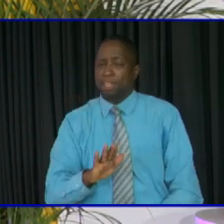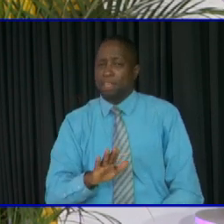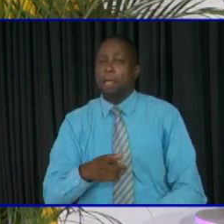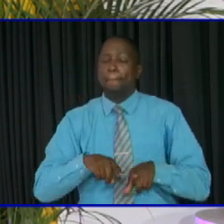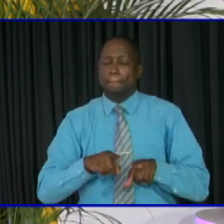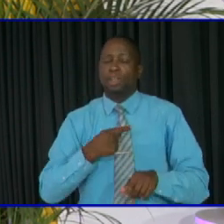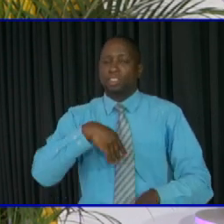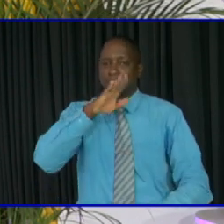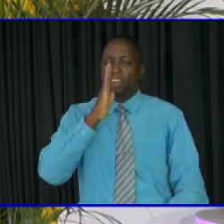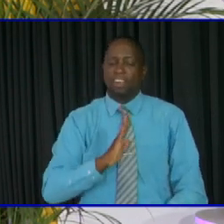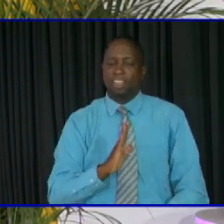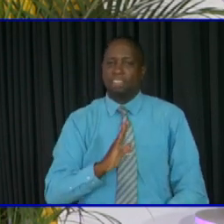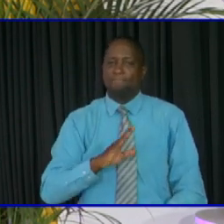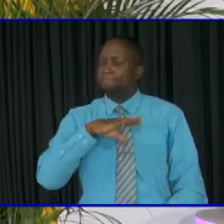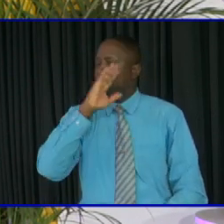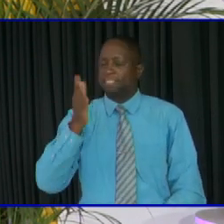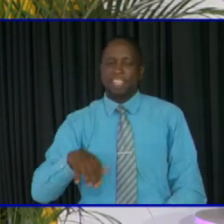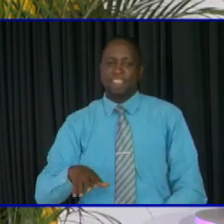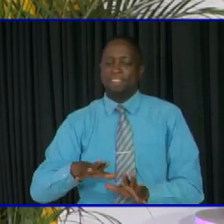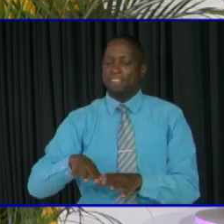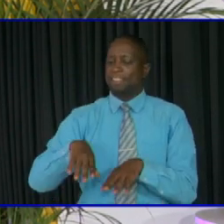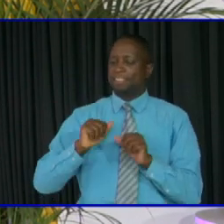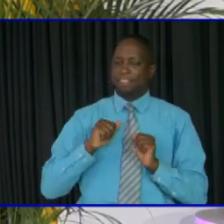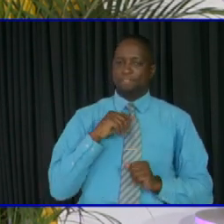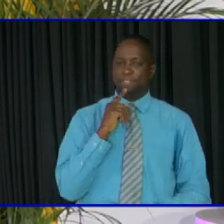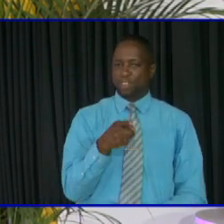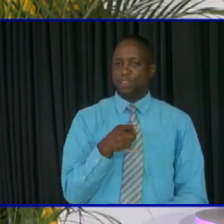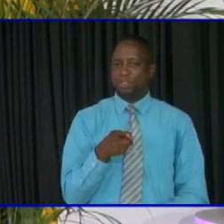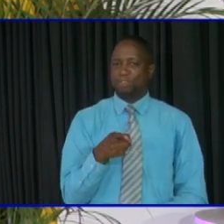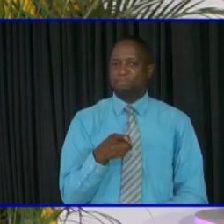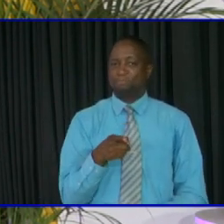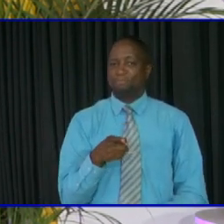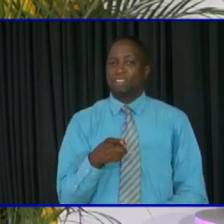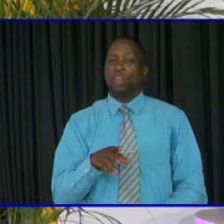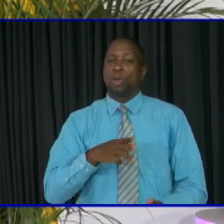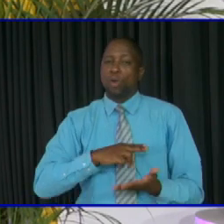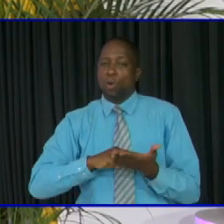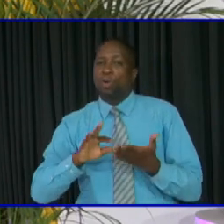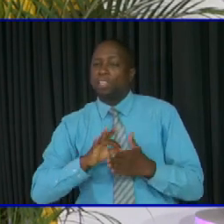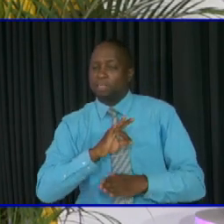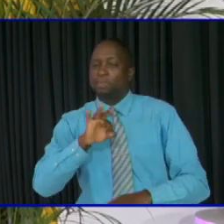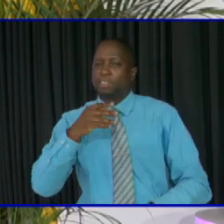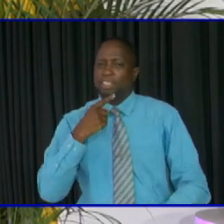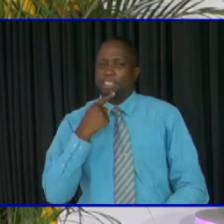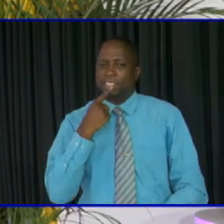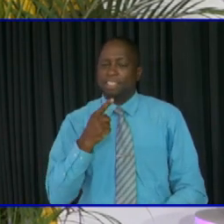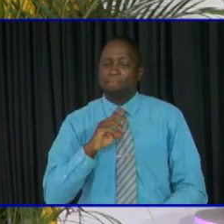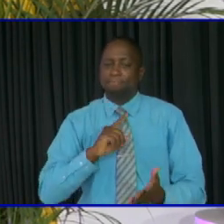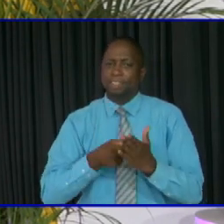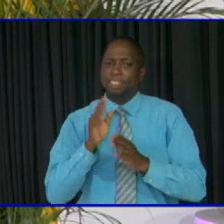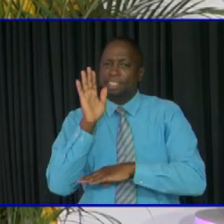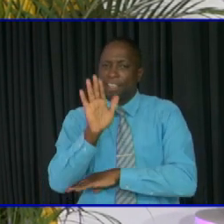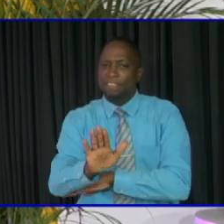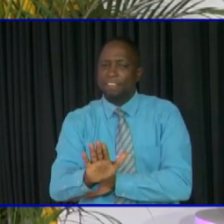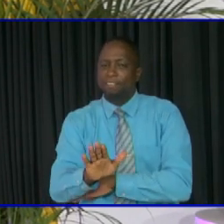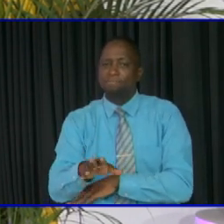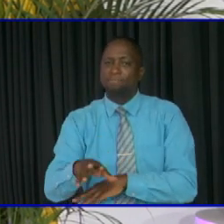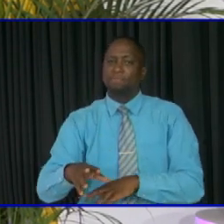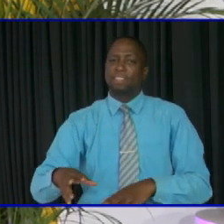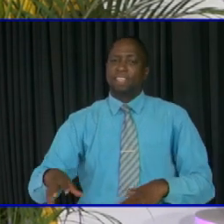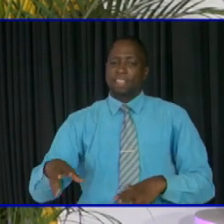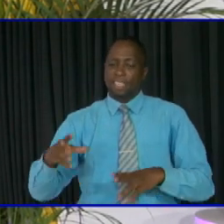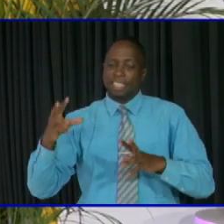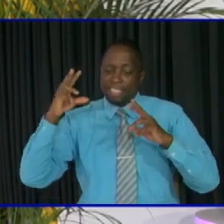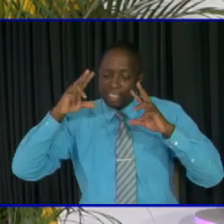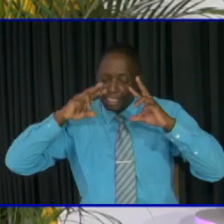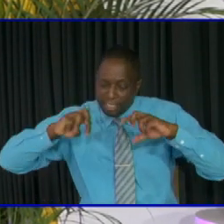God, He will never leave you nor forsake you. The Holy Spirit is saying to you this evening, seek ye first the kingdom